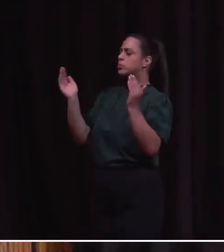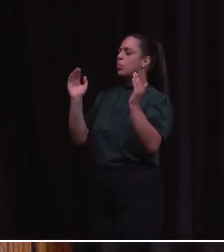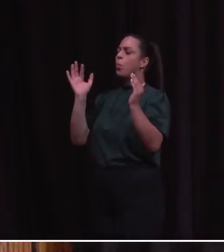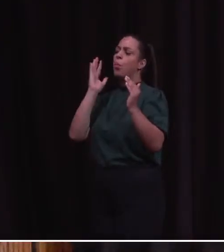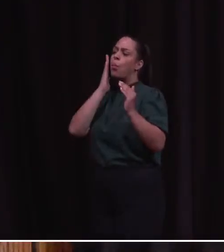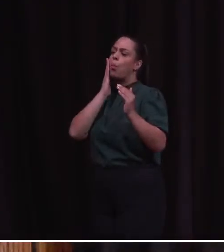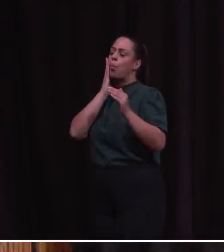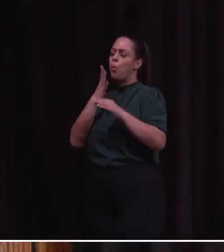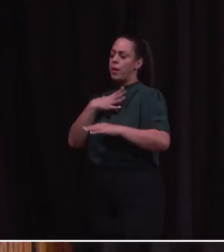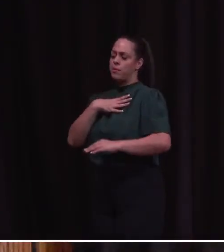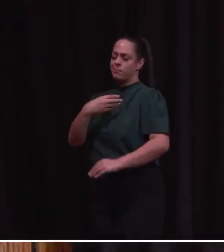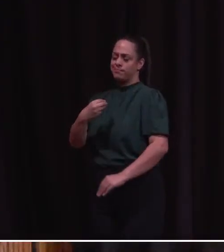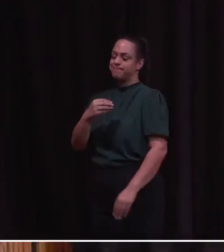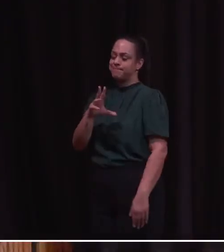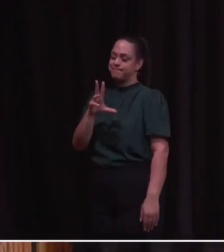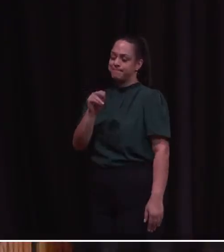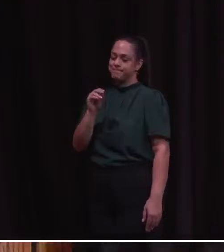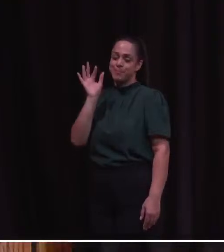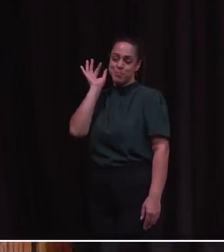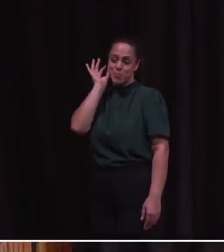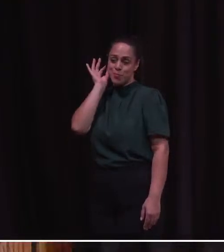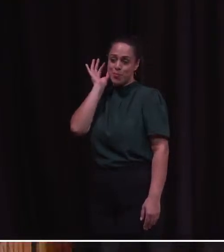to dominate